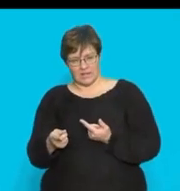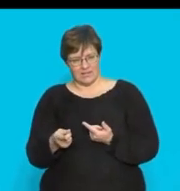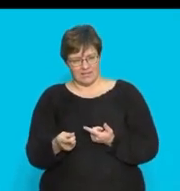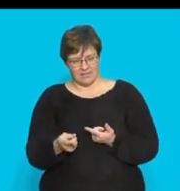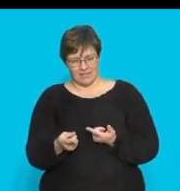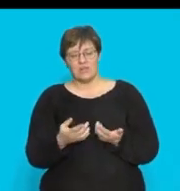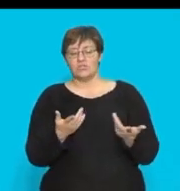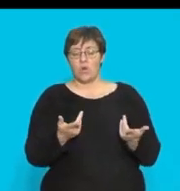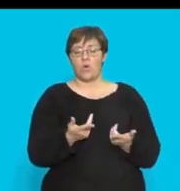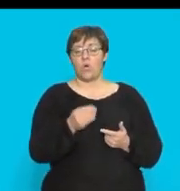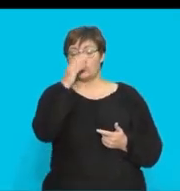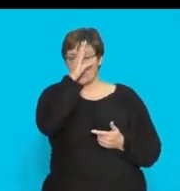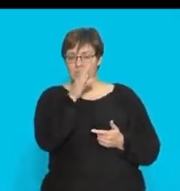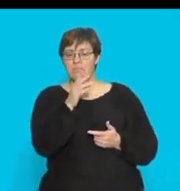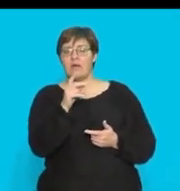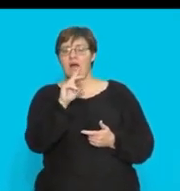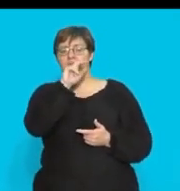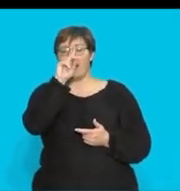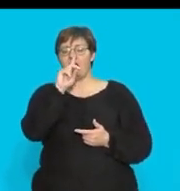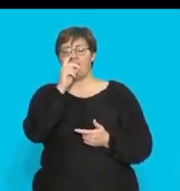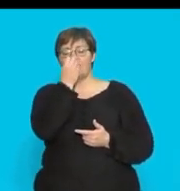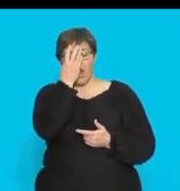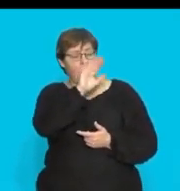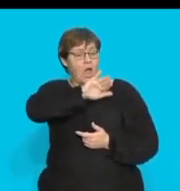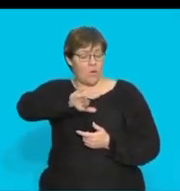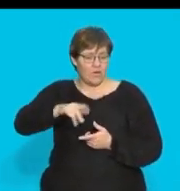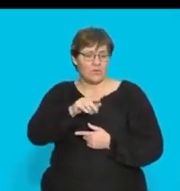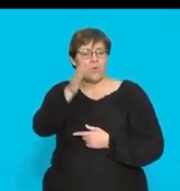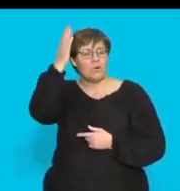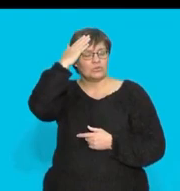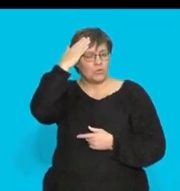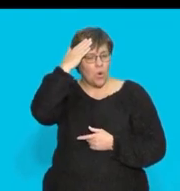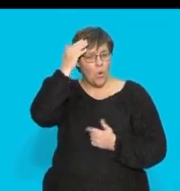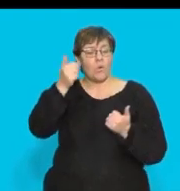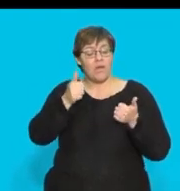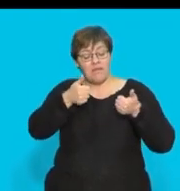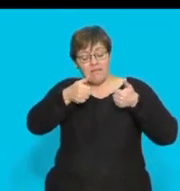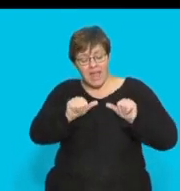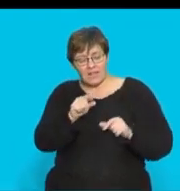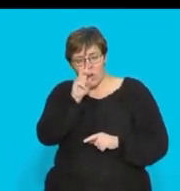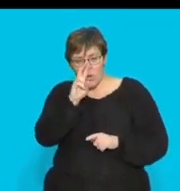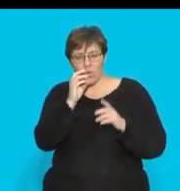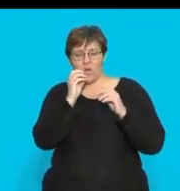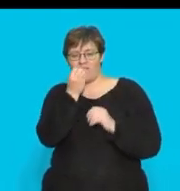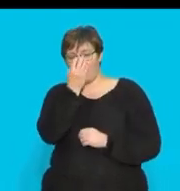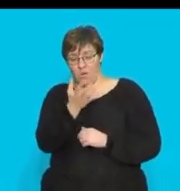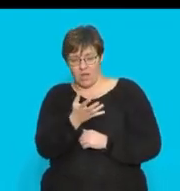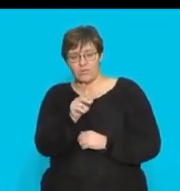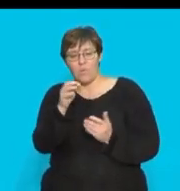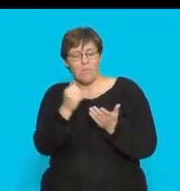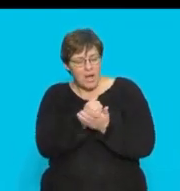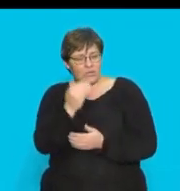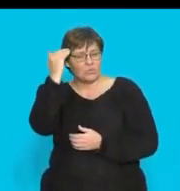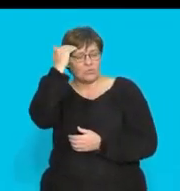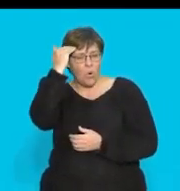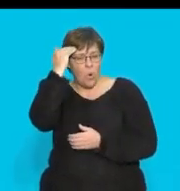flower I've taken out of the question, but you would need to know, our next segment we're going to look at the flower, so you would need to be